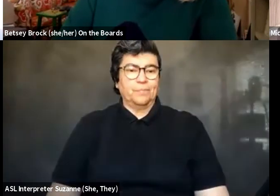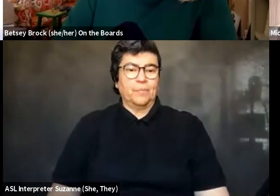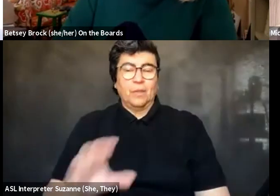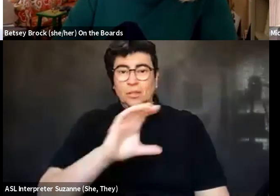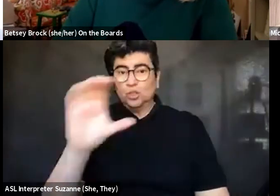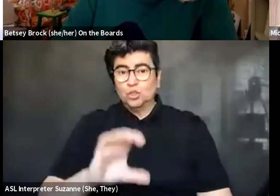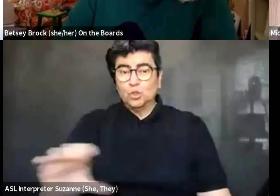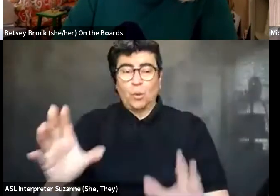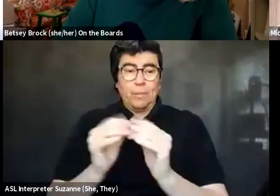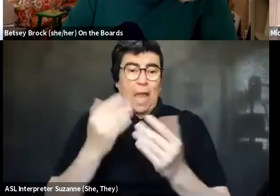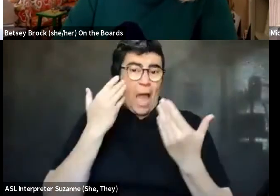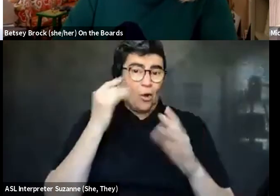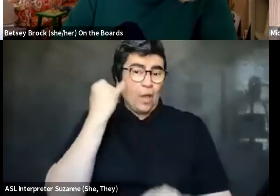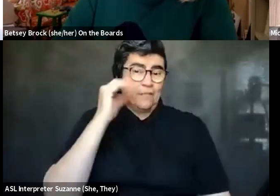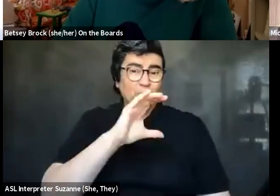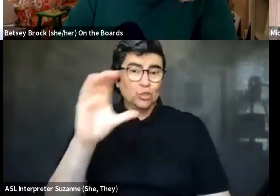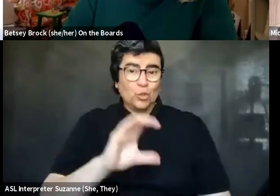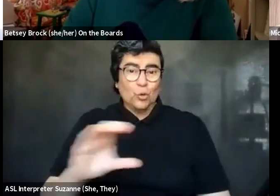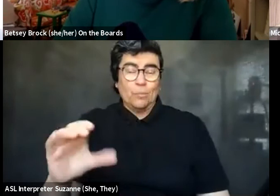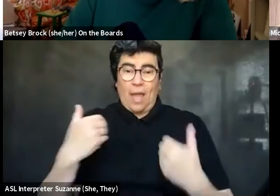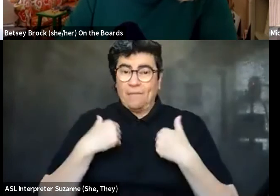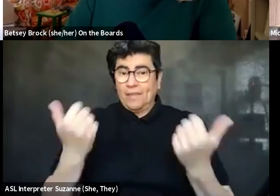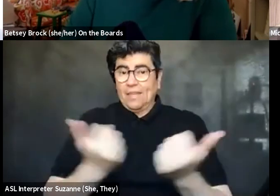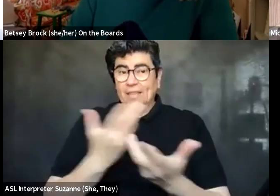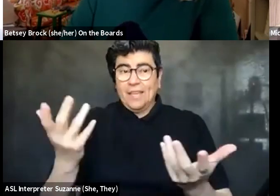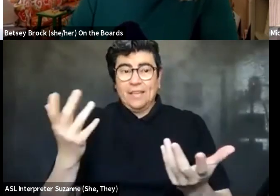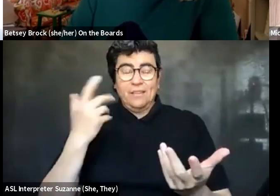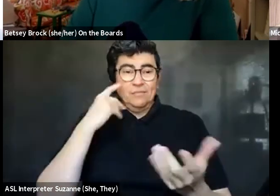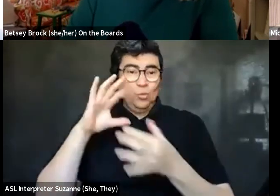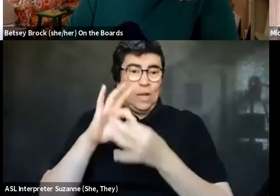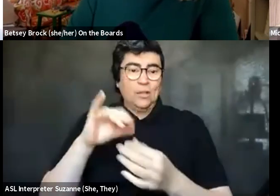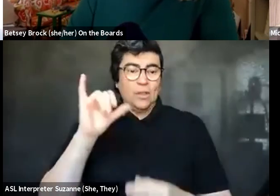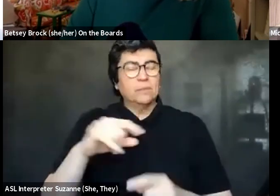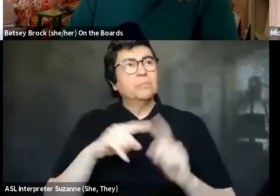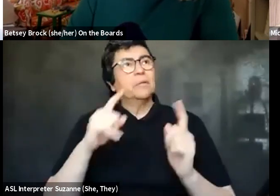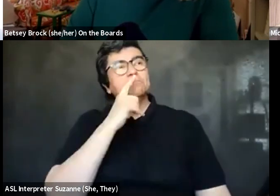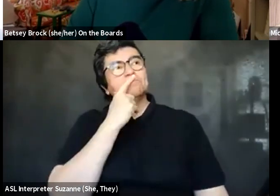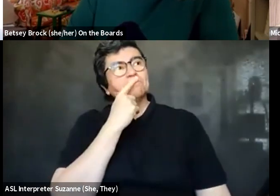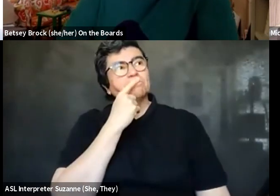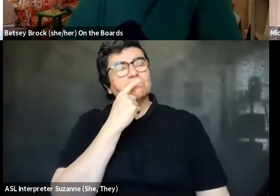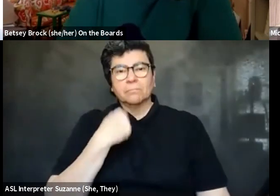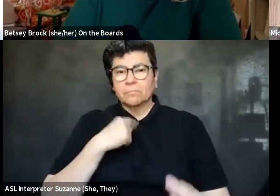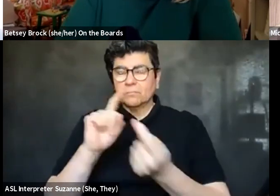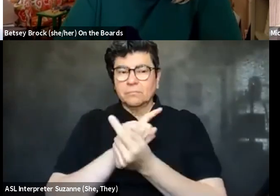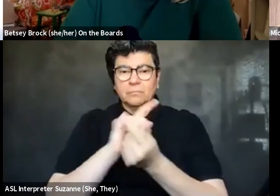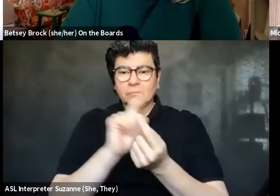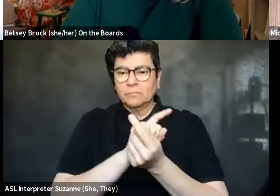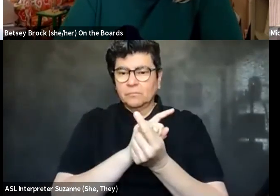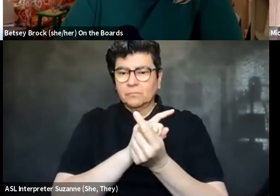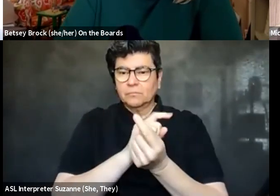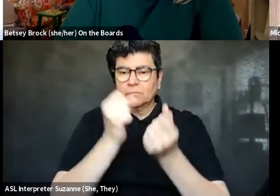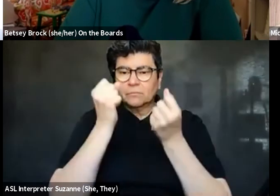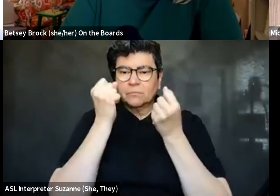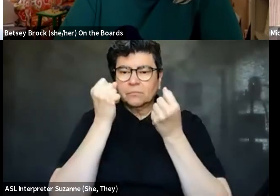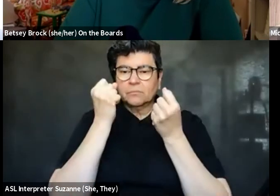Zoom meetings, I don't know if Zoom meetings has anything to do with it, but I have met so many other arts and culture